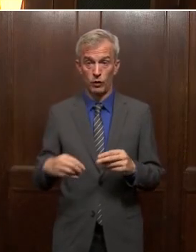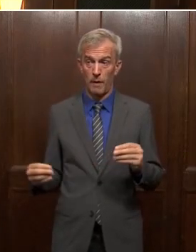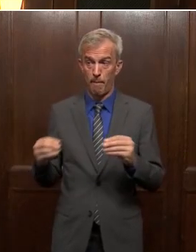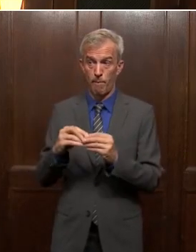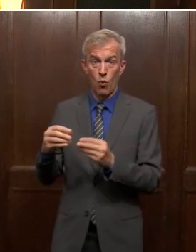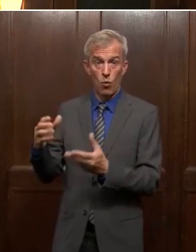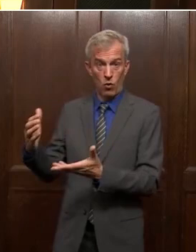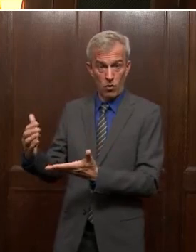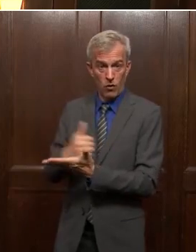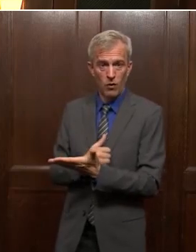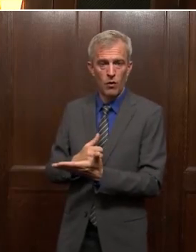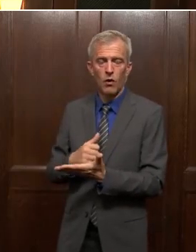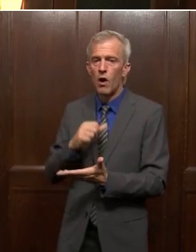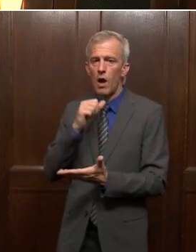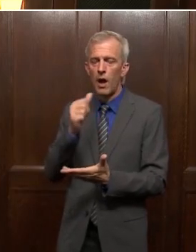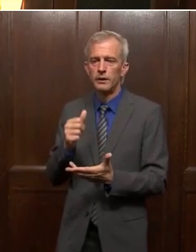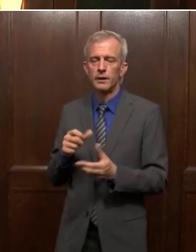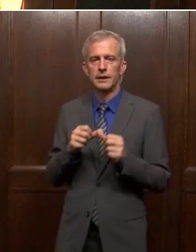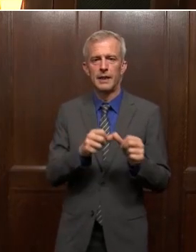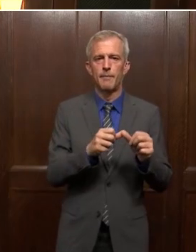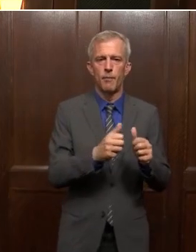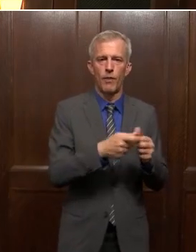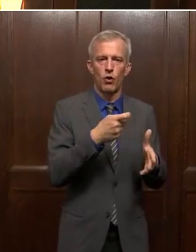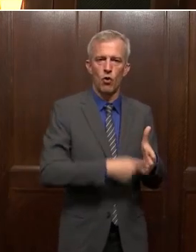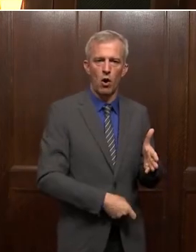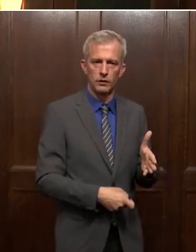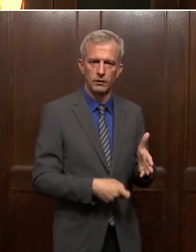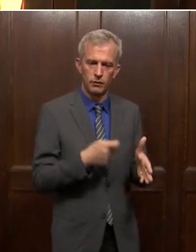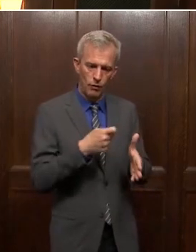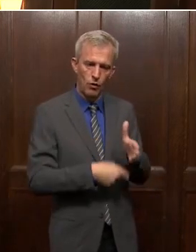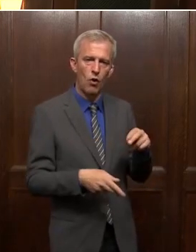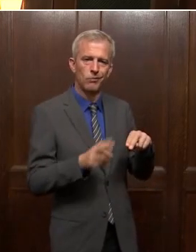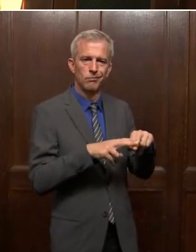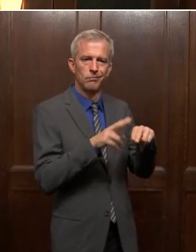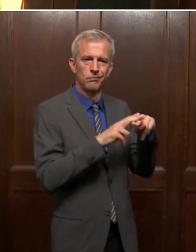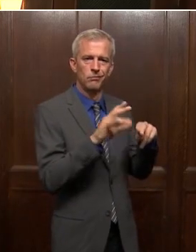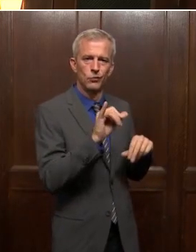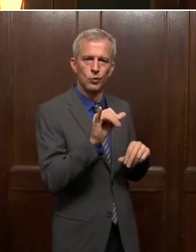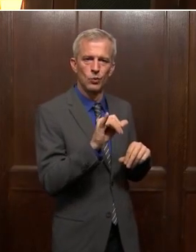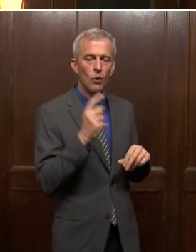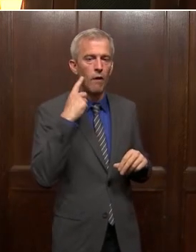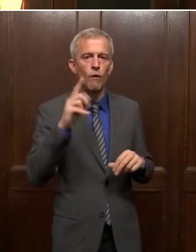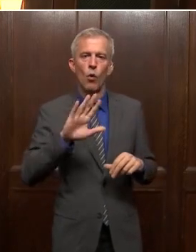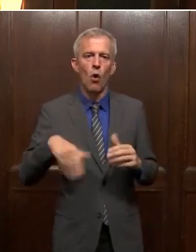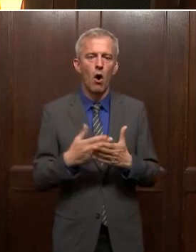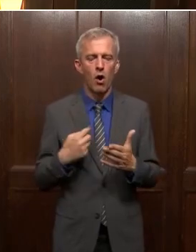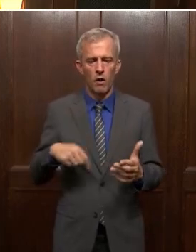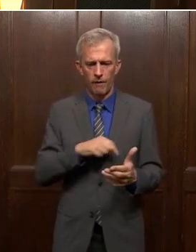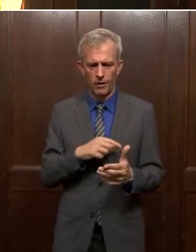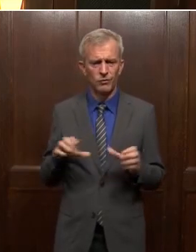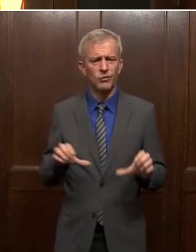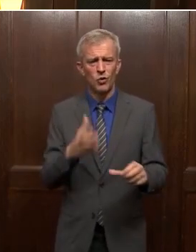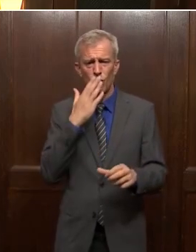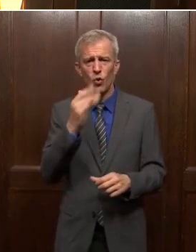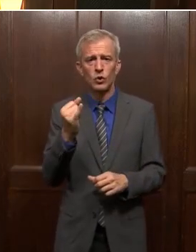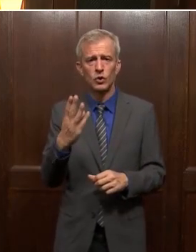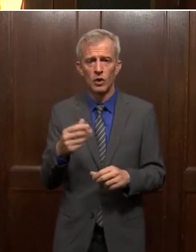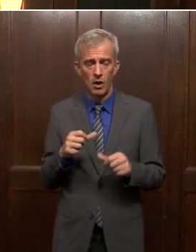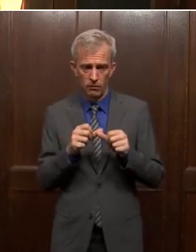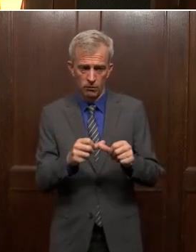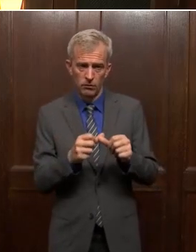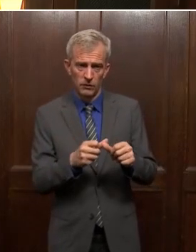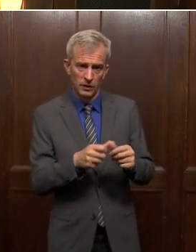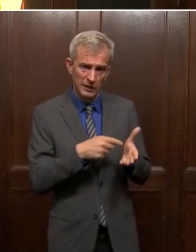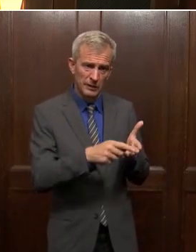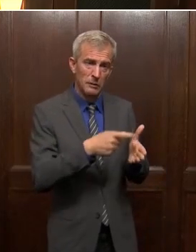but that doesn't mean that it keeps up with your costs. And for all of us, we've, I think, done a very good job of not only keeping up with costs, but putting